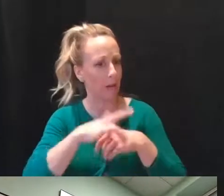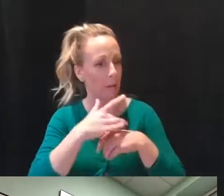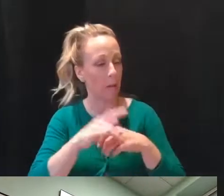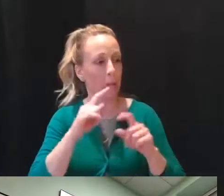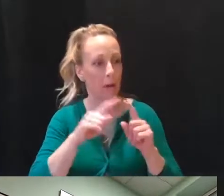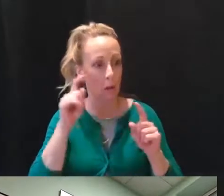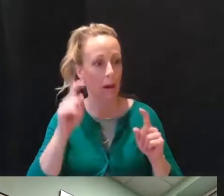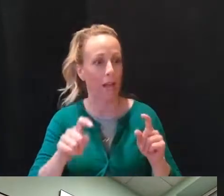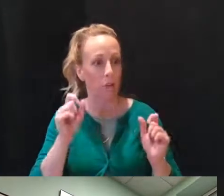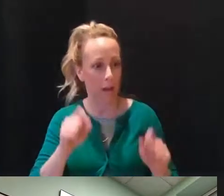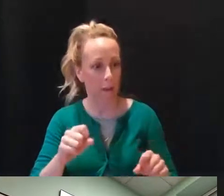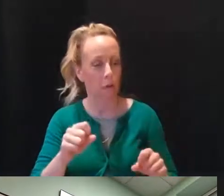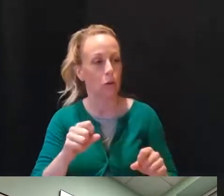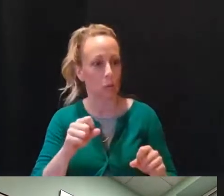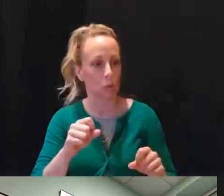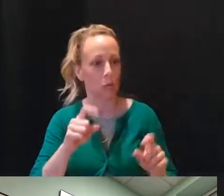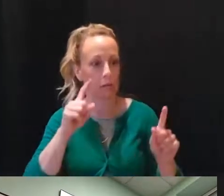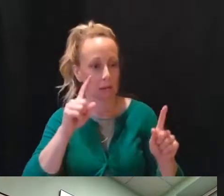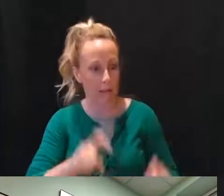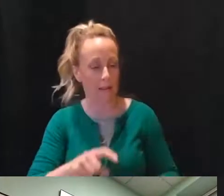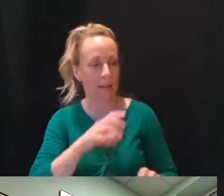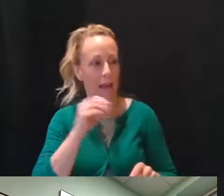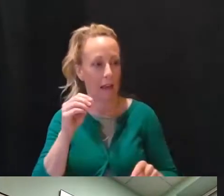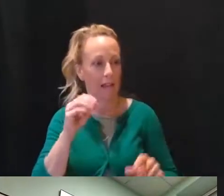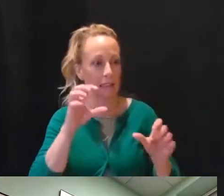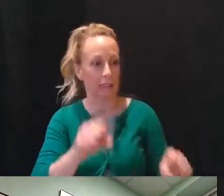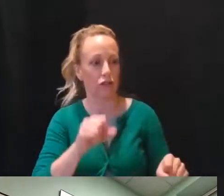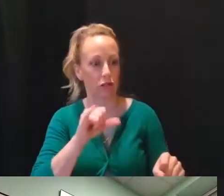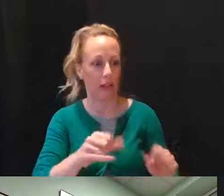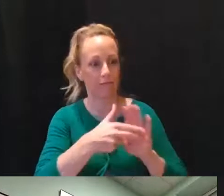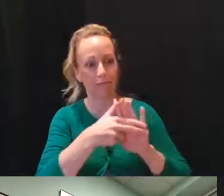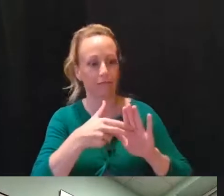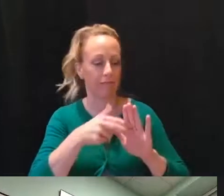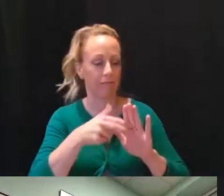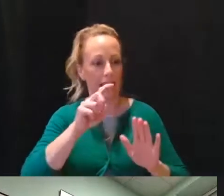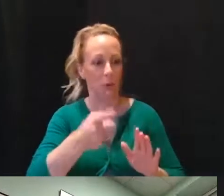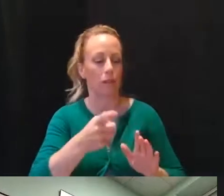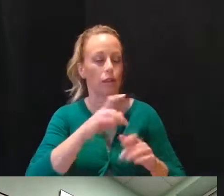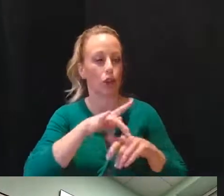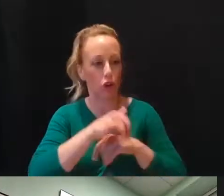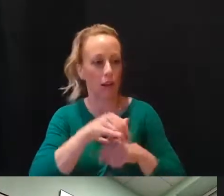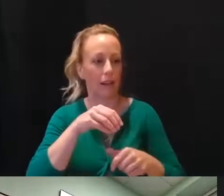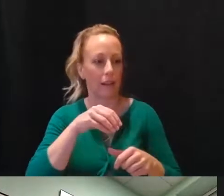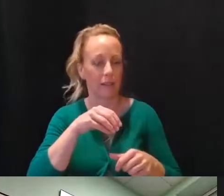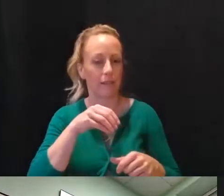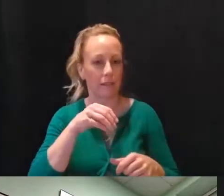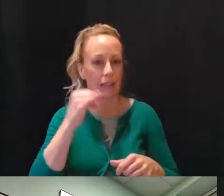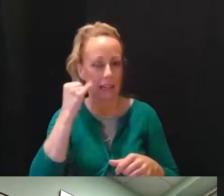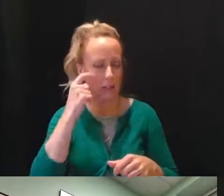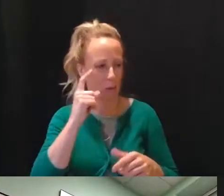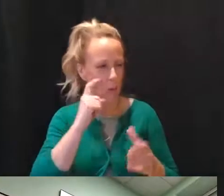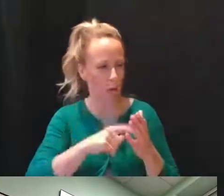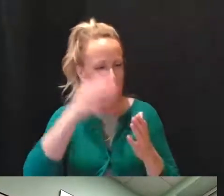catch the influenza early in the disease. So if you are coming down with